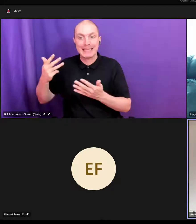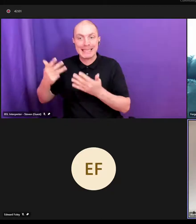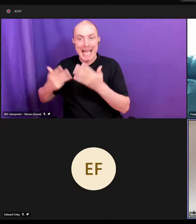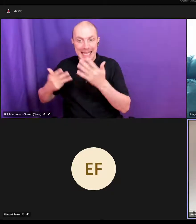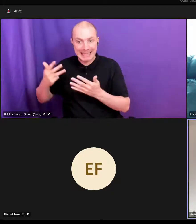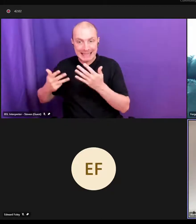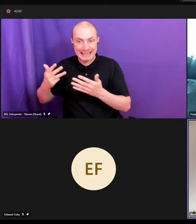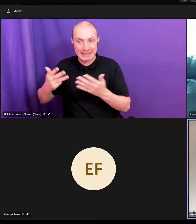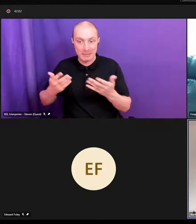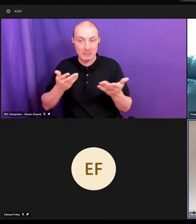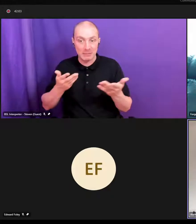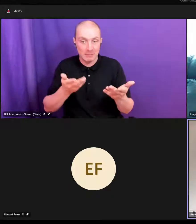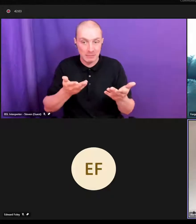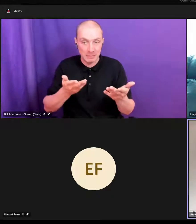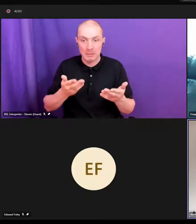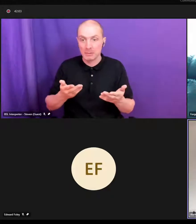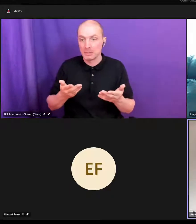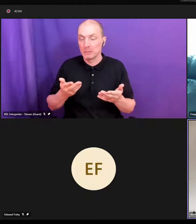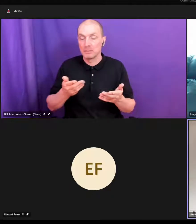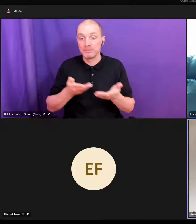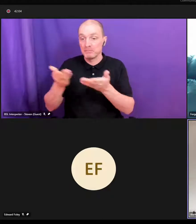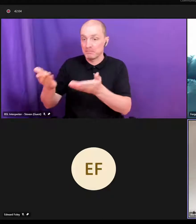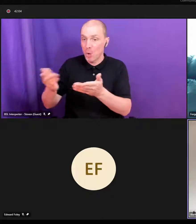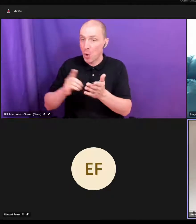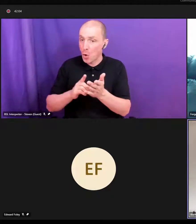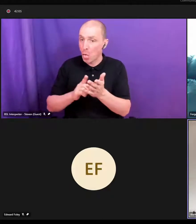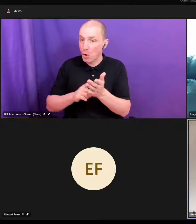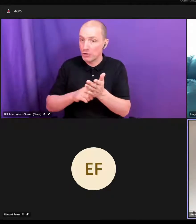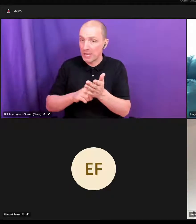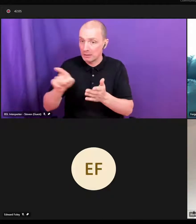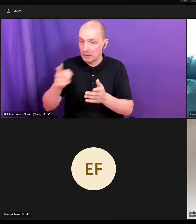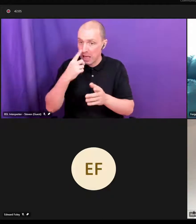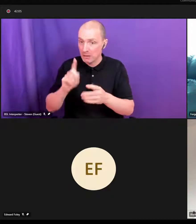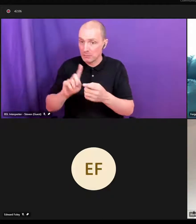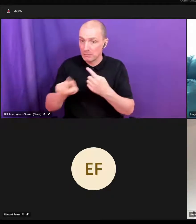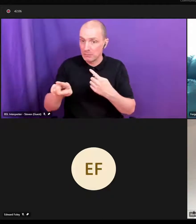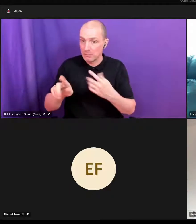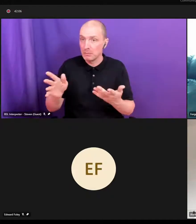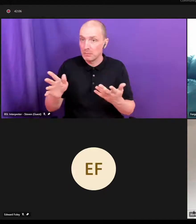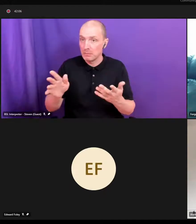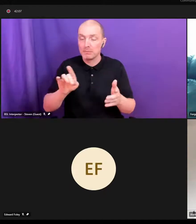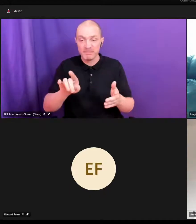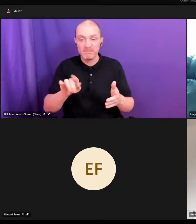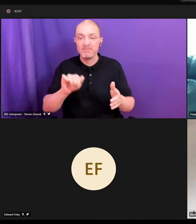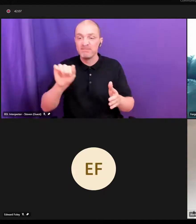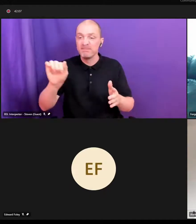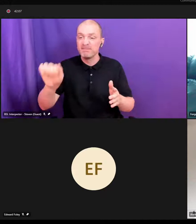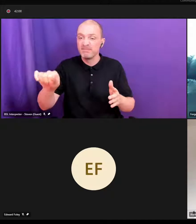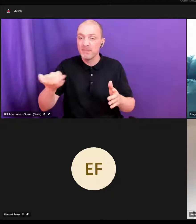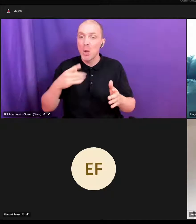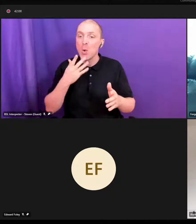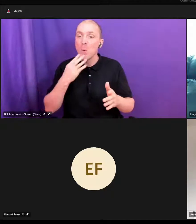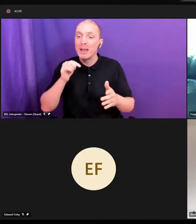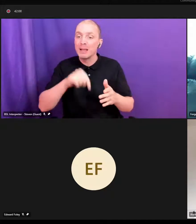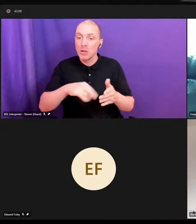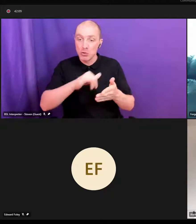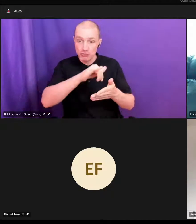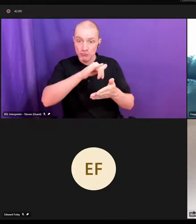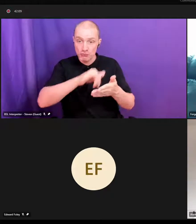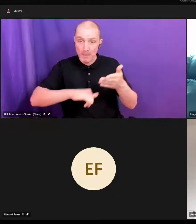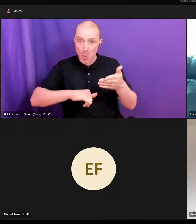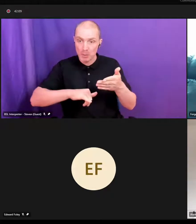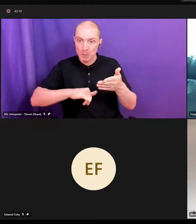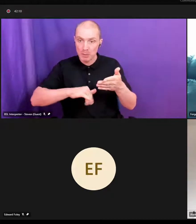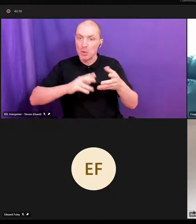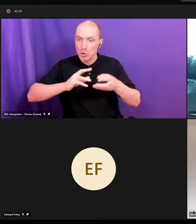for community enterprise. Yeah, I can. I think by the time Councillor McClymont that the reports were done, in terms